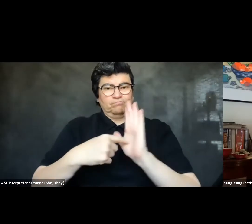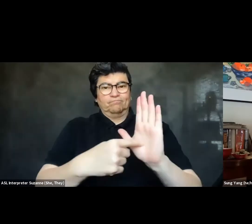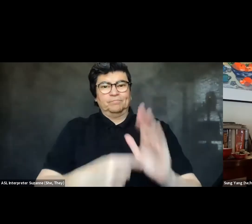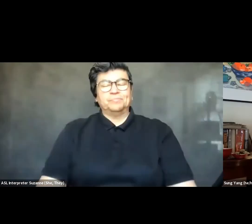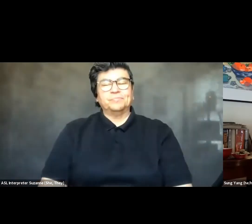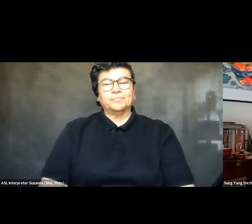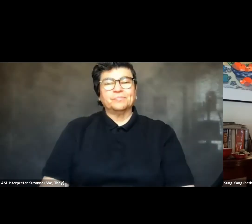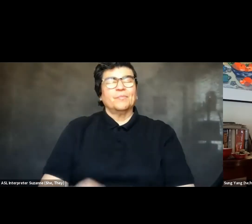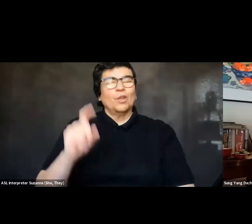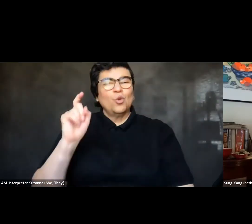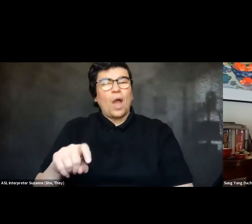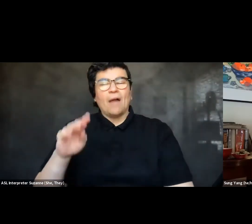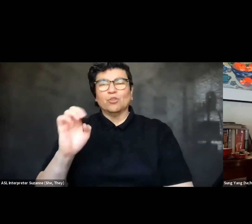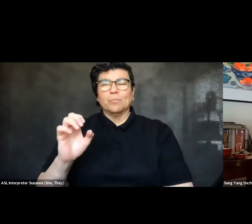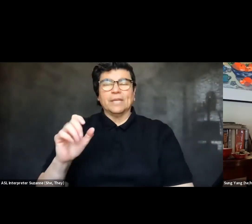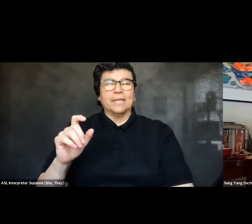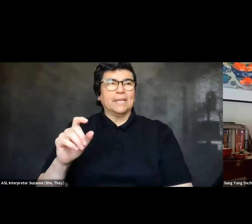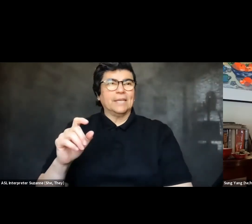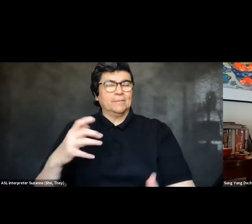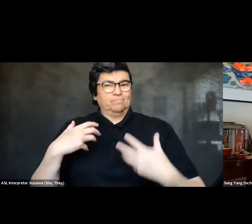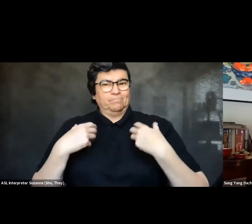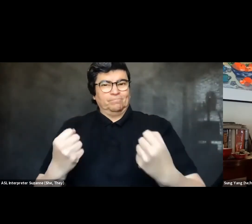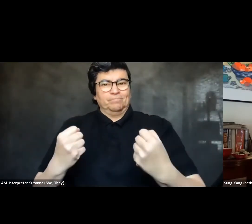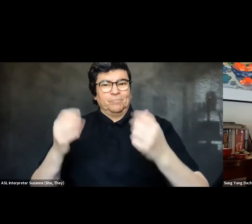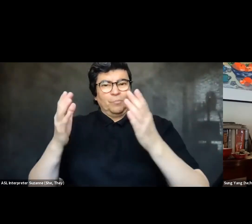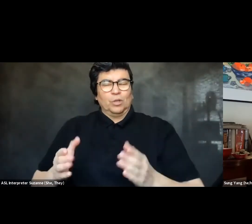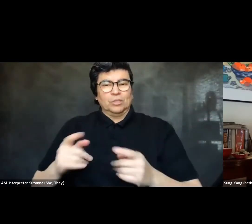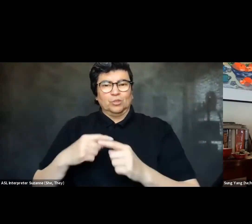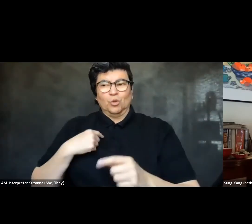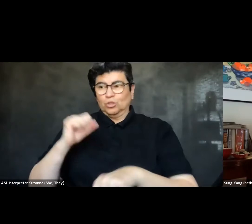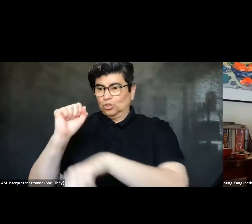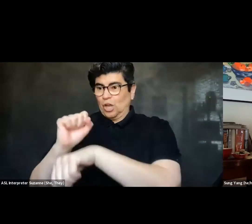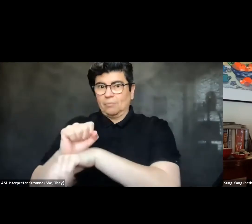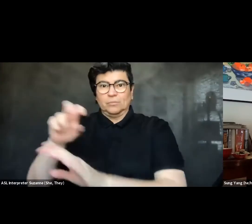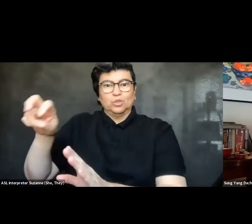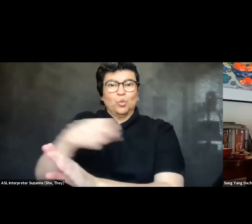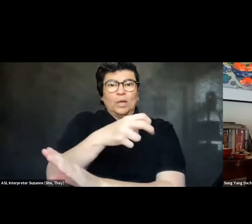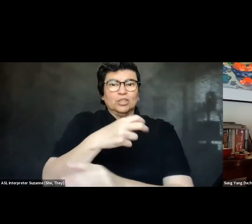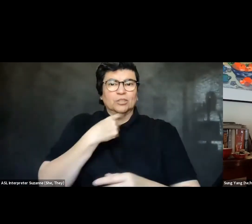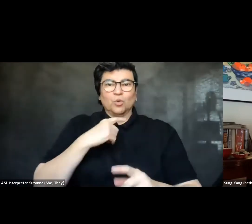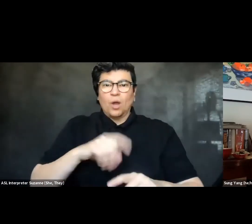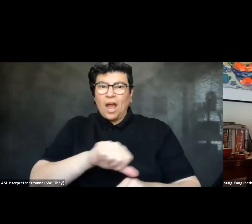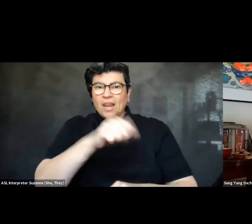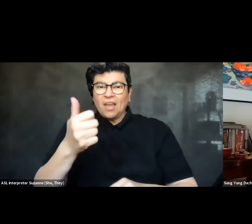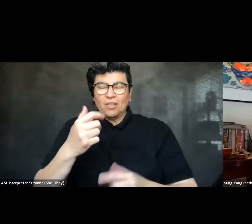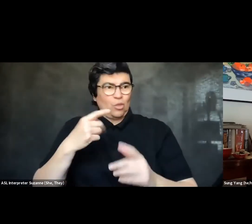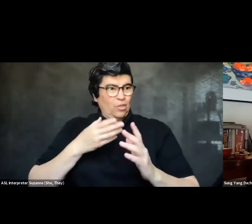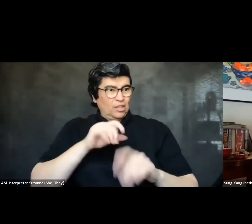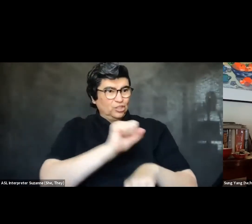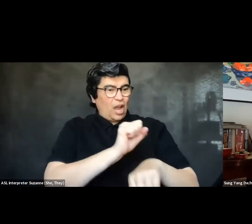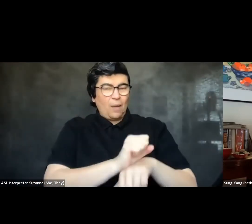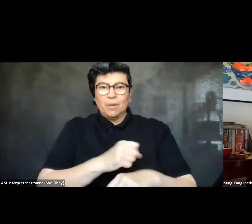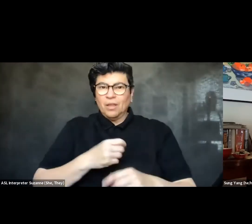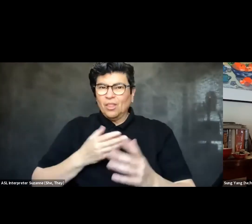have to be undaunted and courageous to switch jobs in the middle of a global pandemic, but that's what Michael